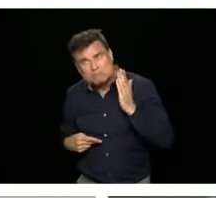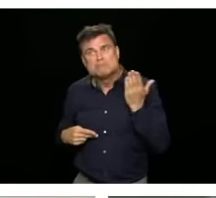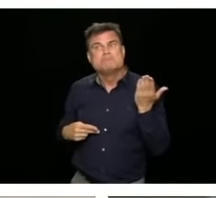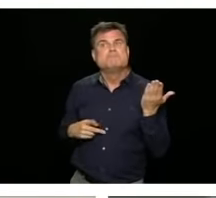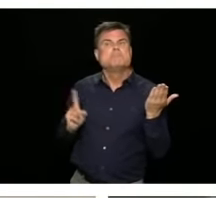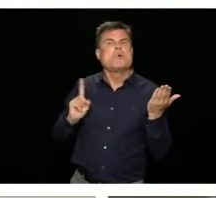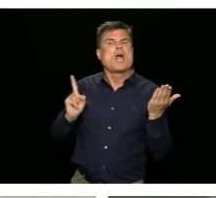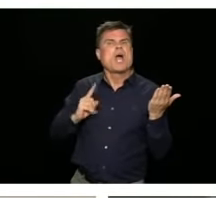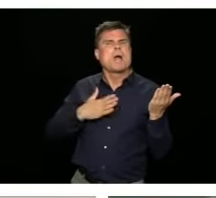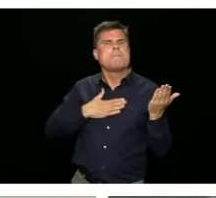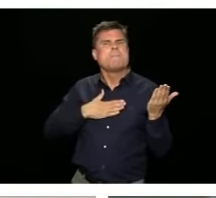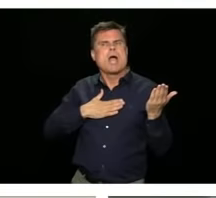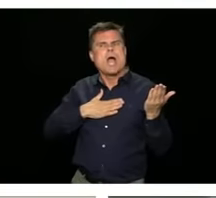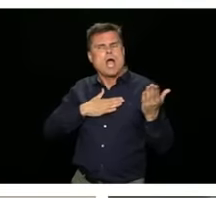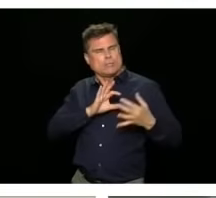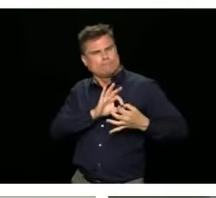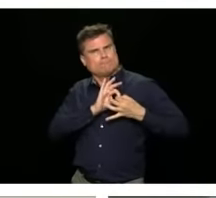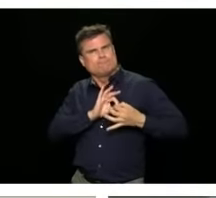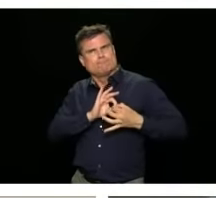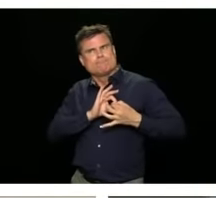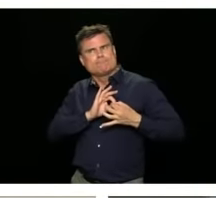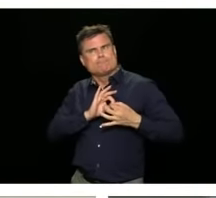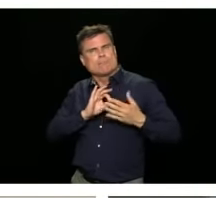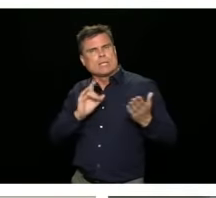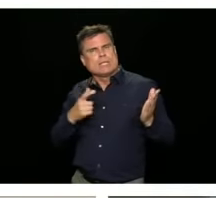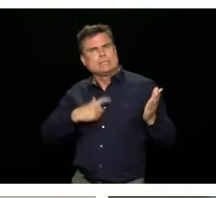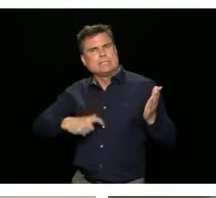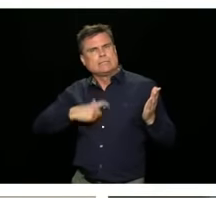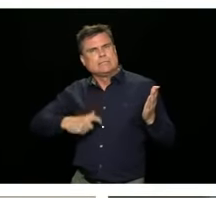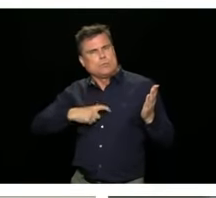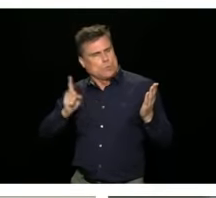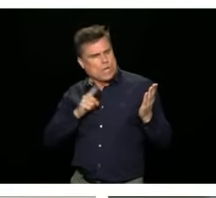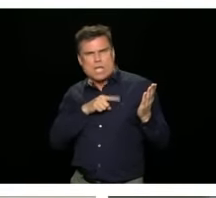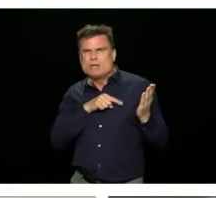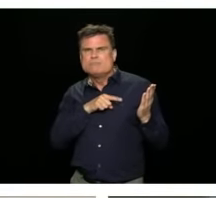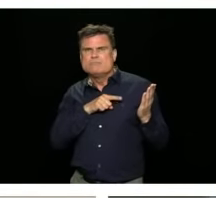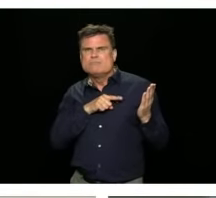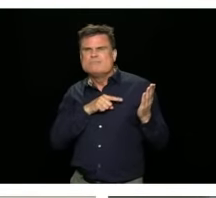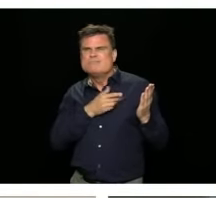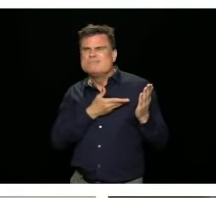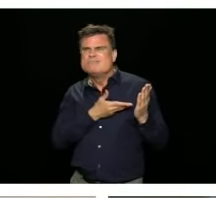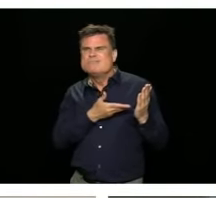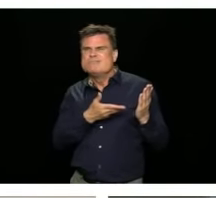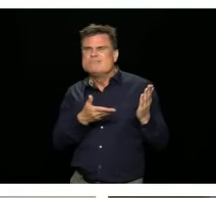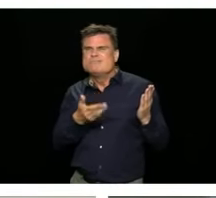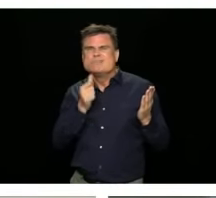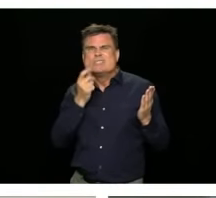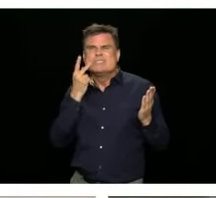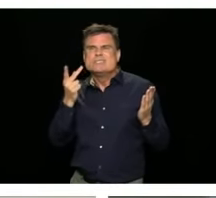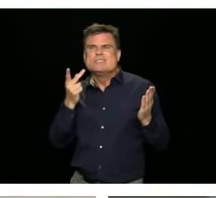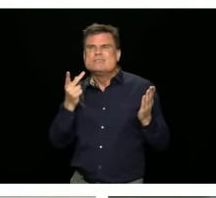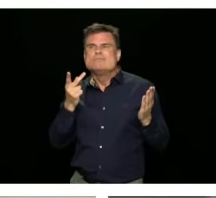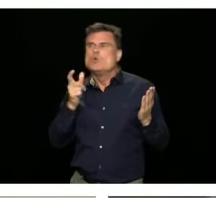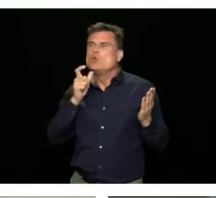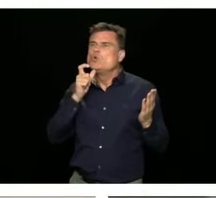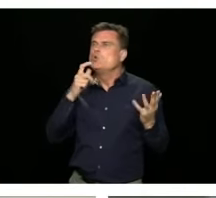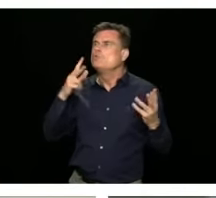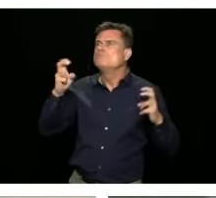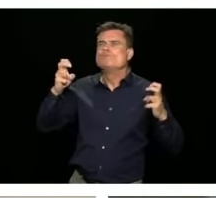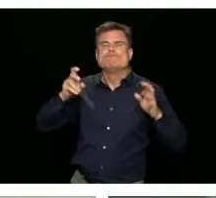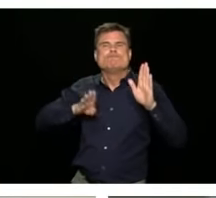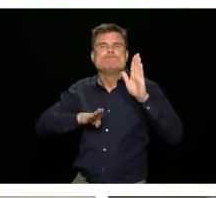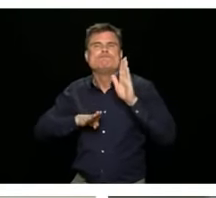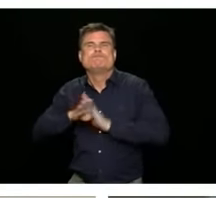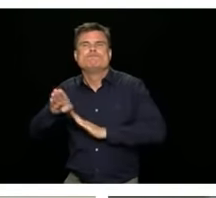identical, but have different, you know, skin tone, are put in front of children of a certain age. And